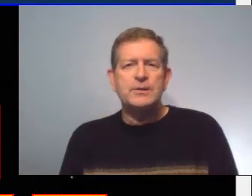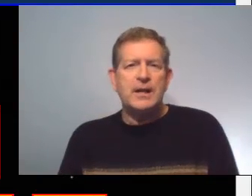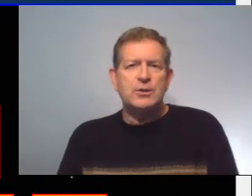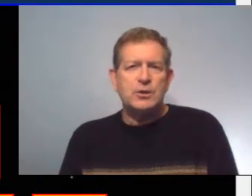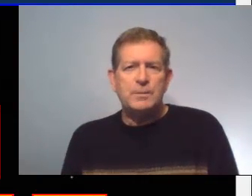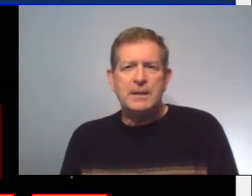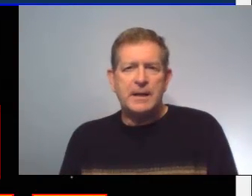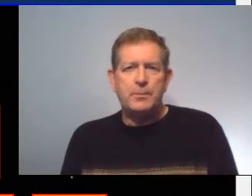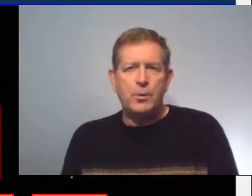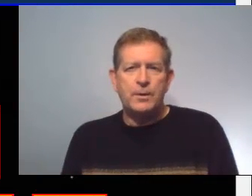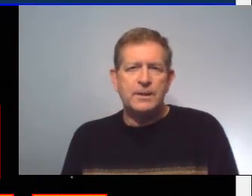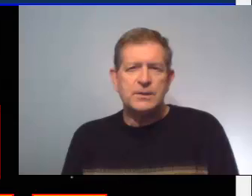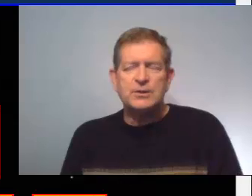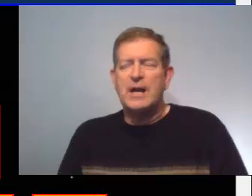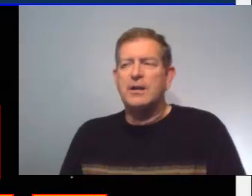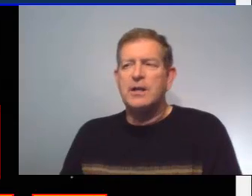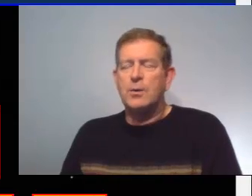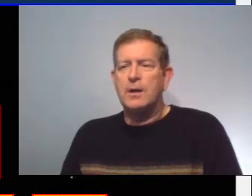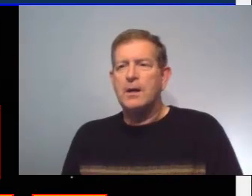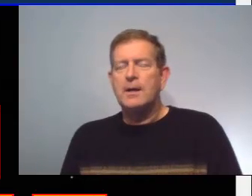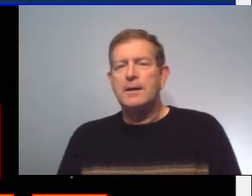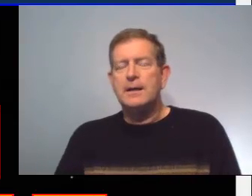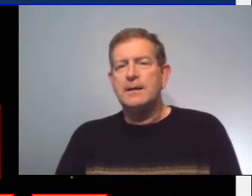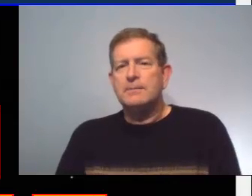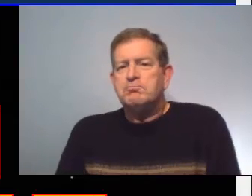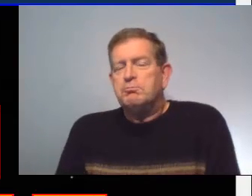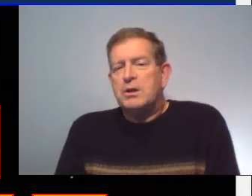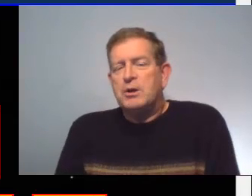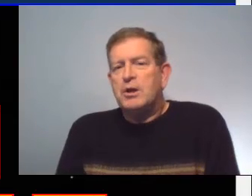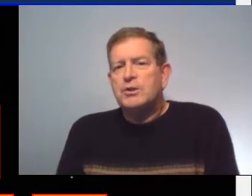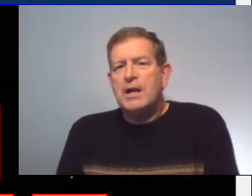consider pronunciation to be that important, it's a secondary